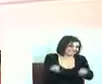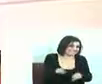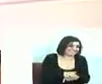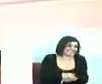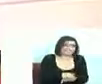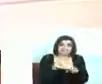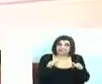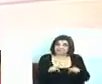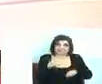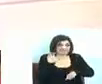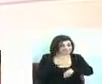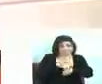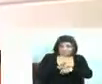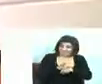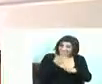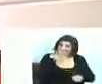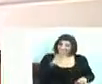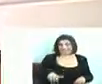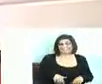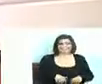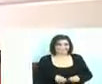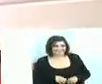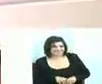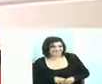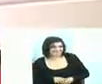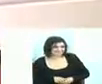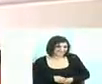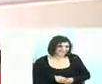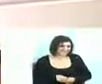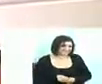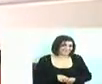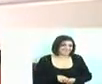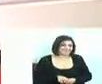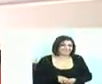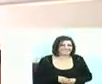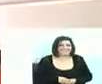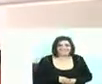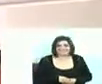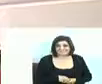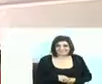this congregation is hot. All right. It is.